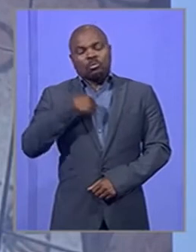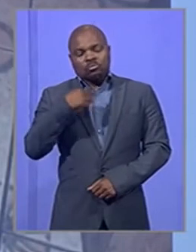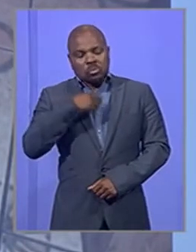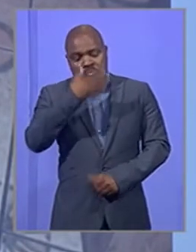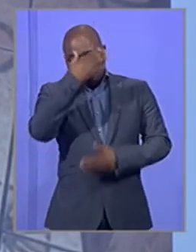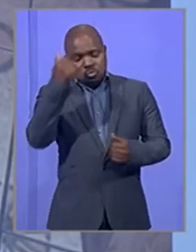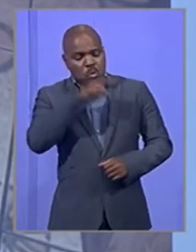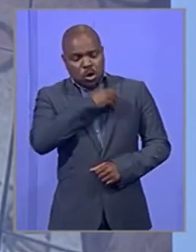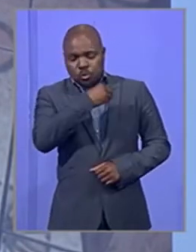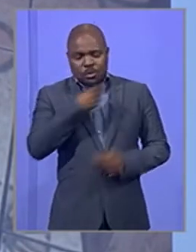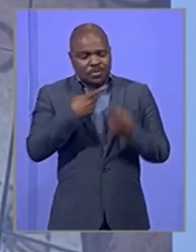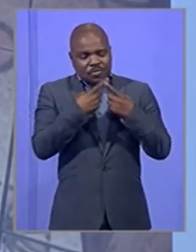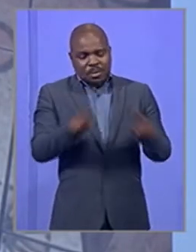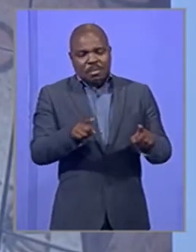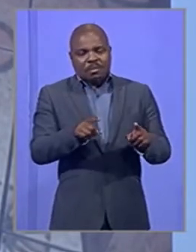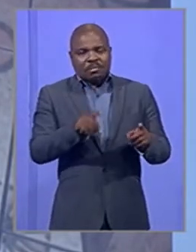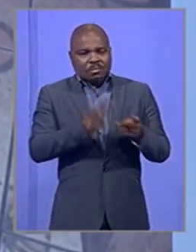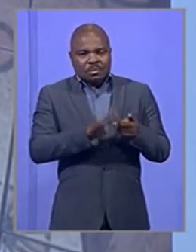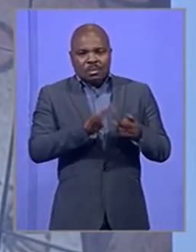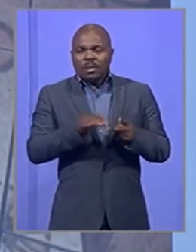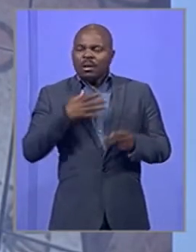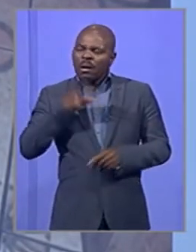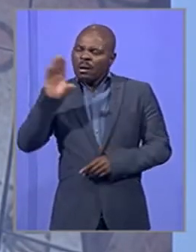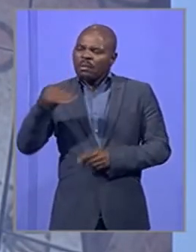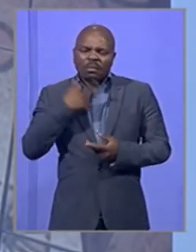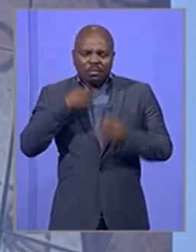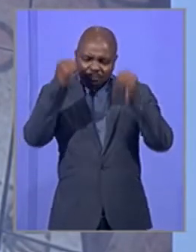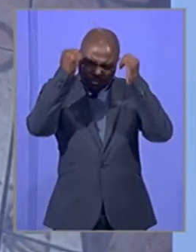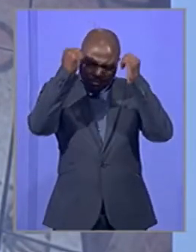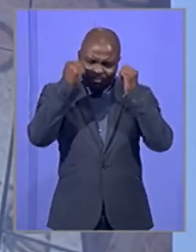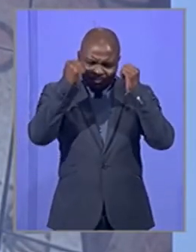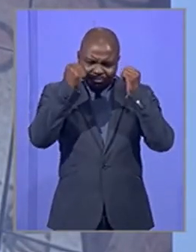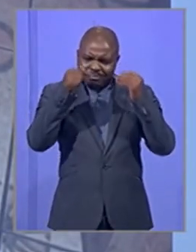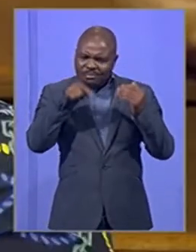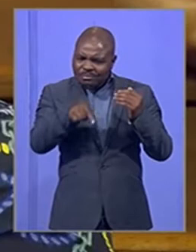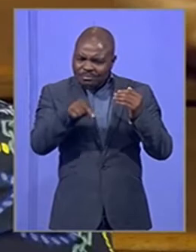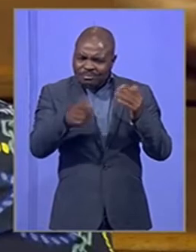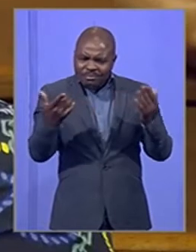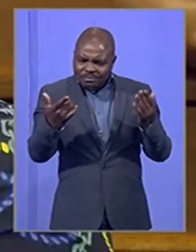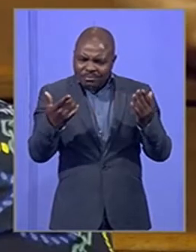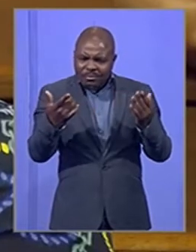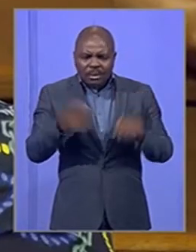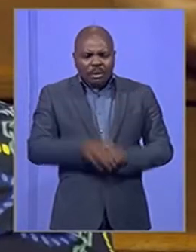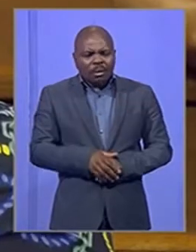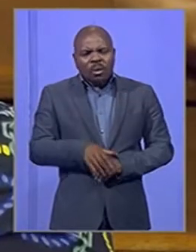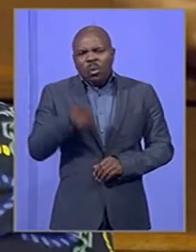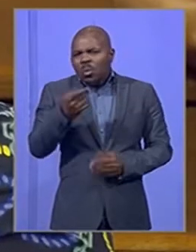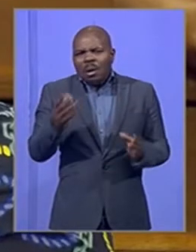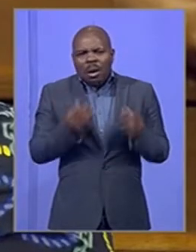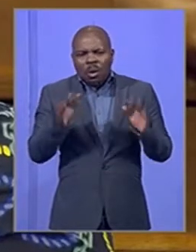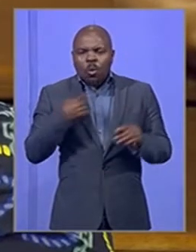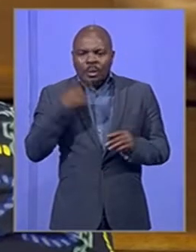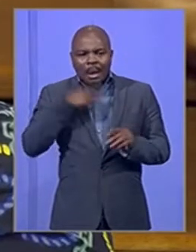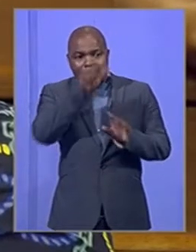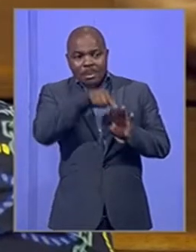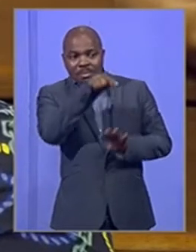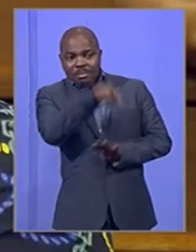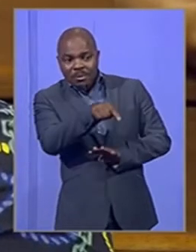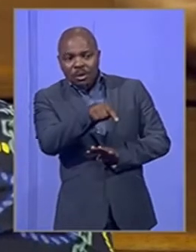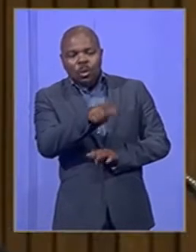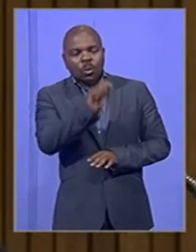a botswa ka katiba e ileng ya fumana sebakeng sa ketsahalo e tlalewang ile e mong wa baqosuwa empa Thobani o ile a hanyetsana le taba